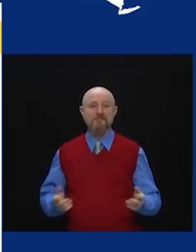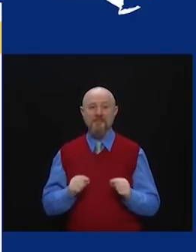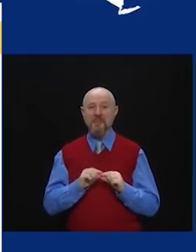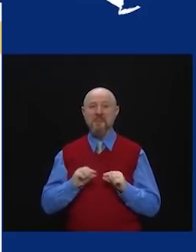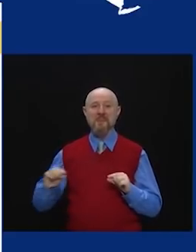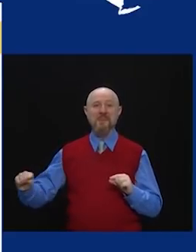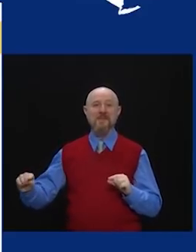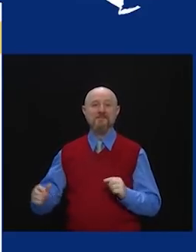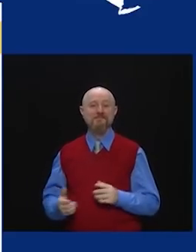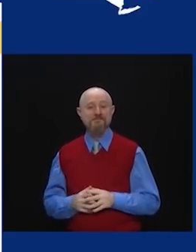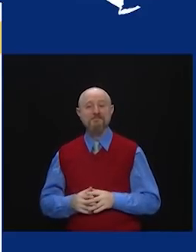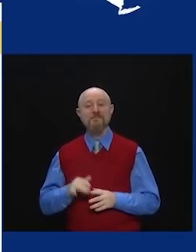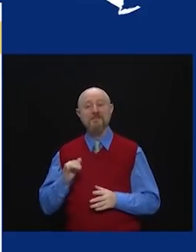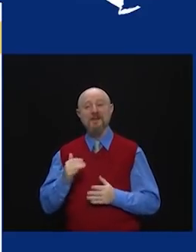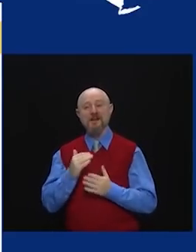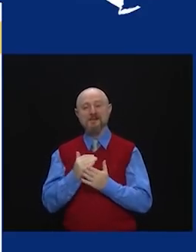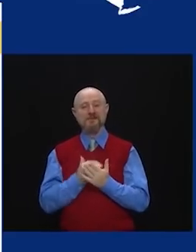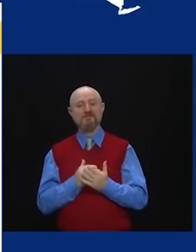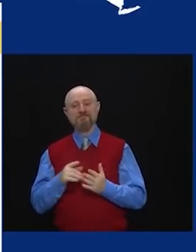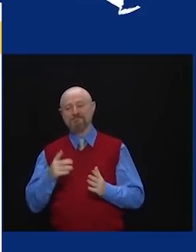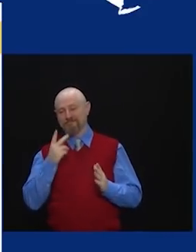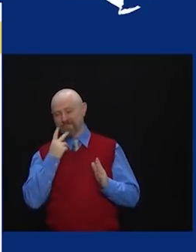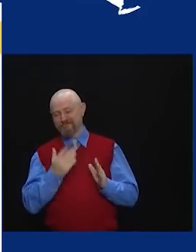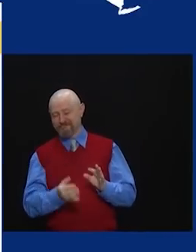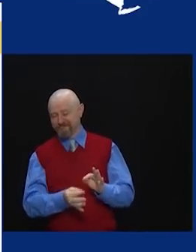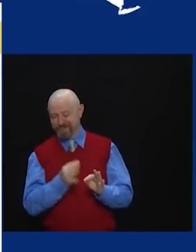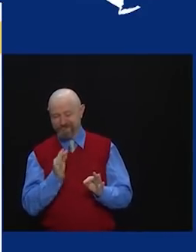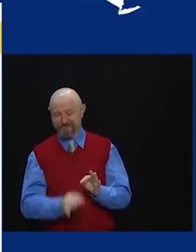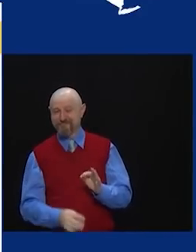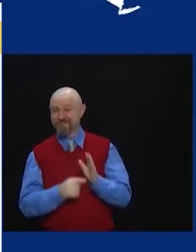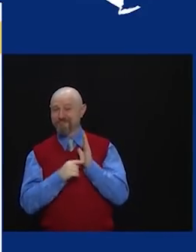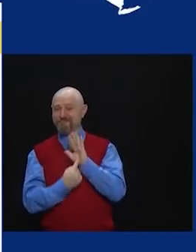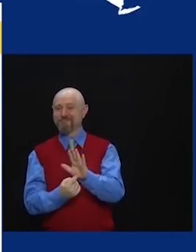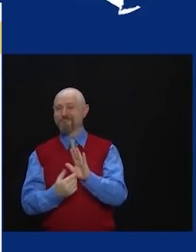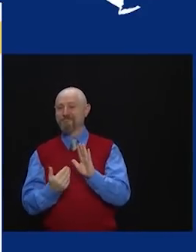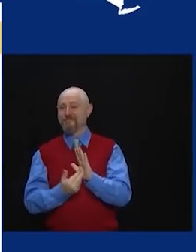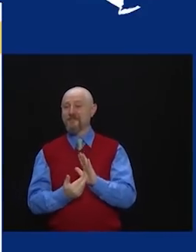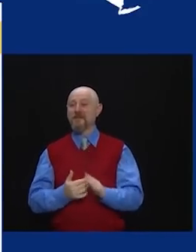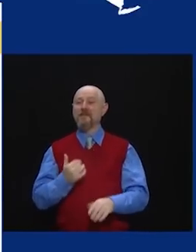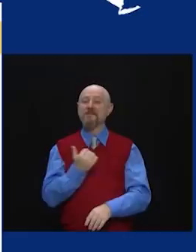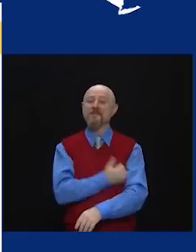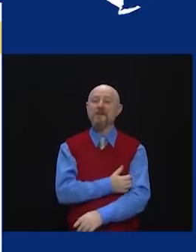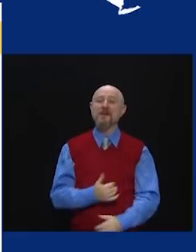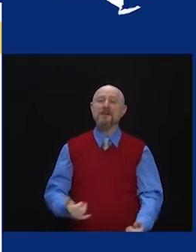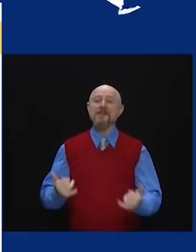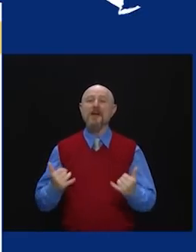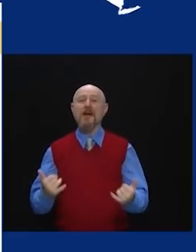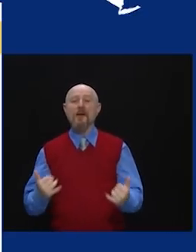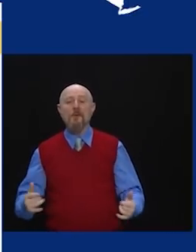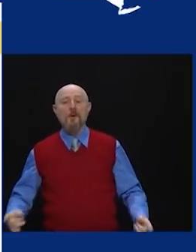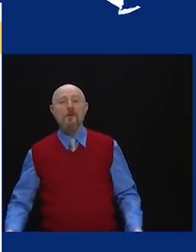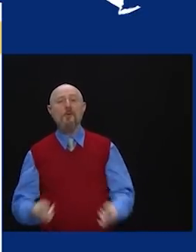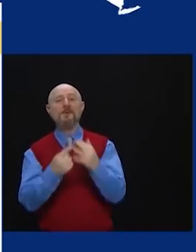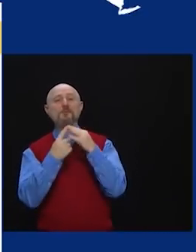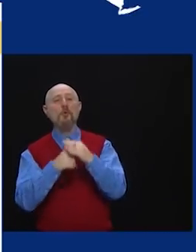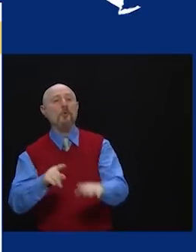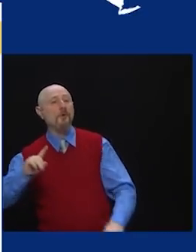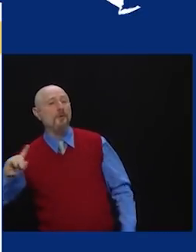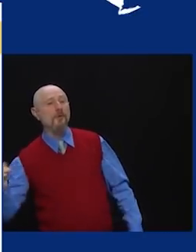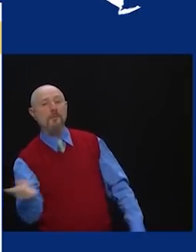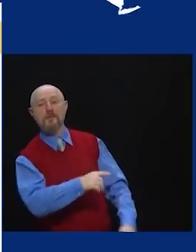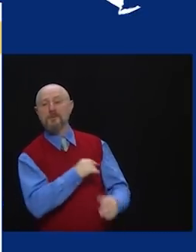The lesson is so simple. If you get vaccinated, even now, start the process now. If you're one of the